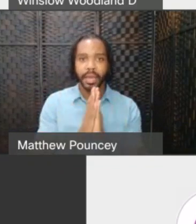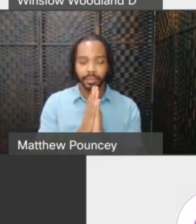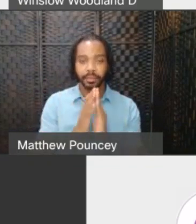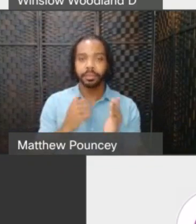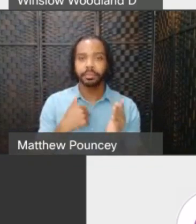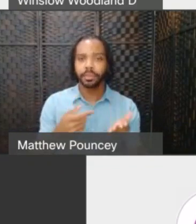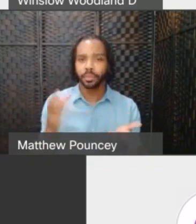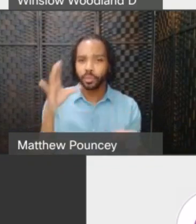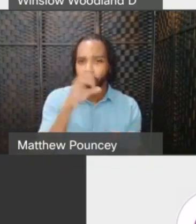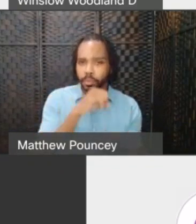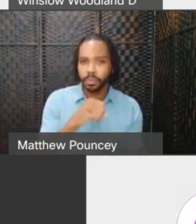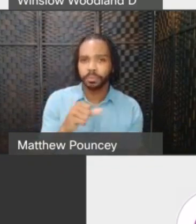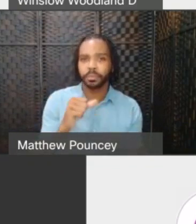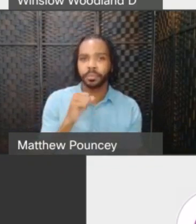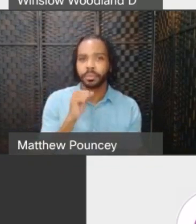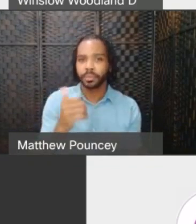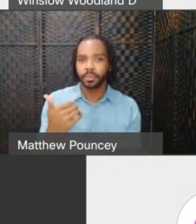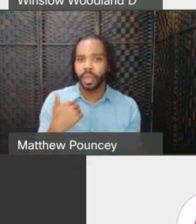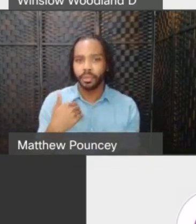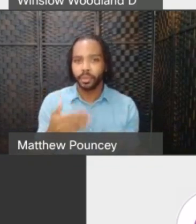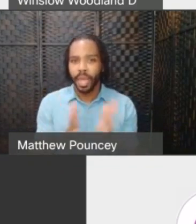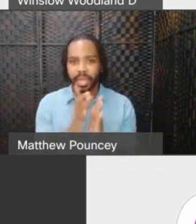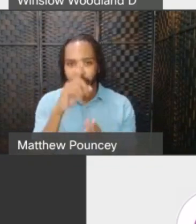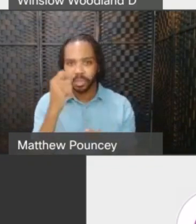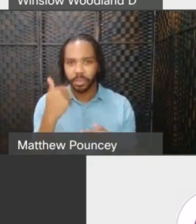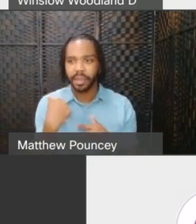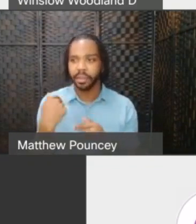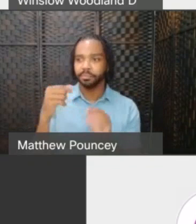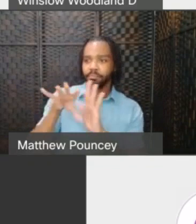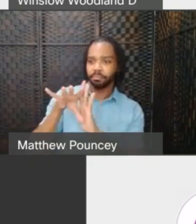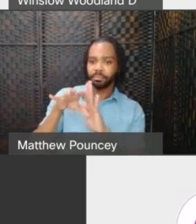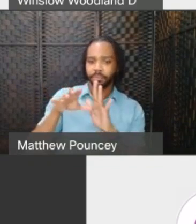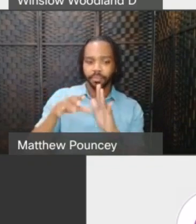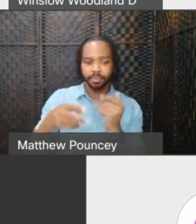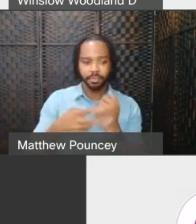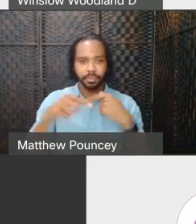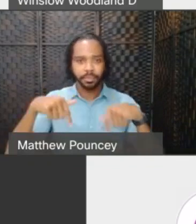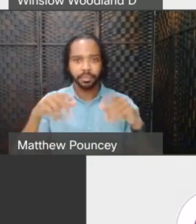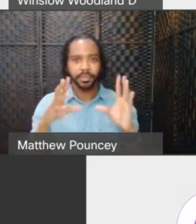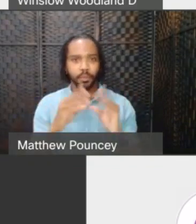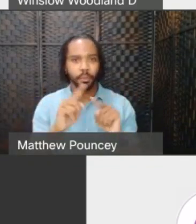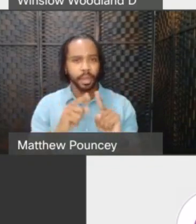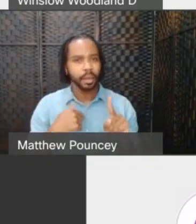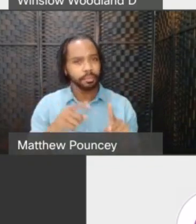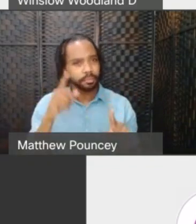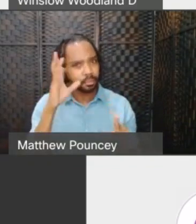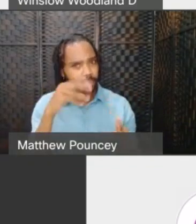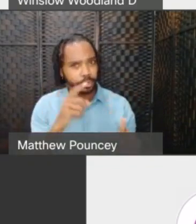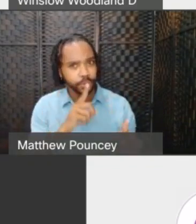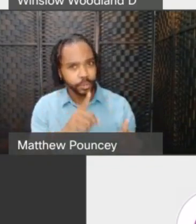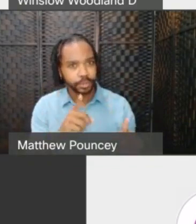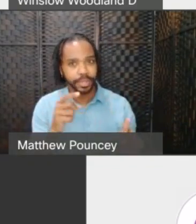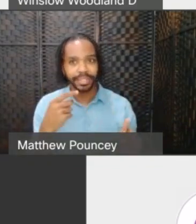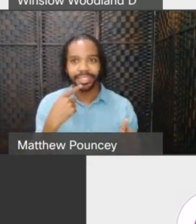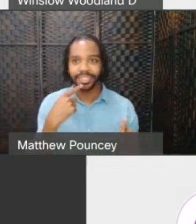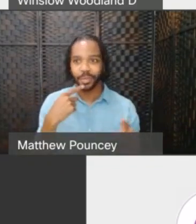have a videotaped recording of the forum, but I'm pretty certain, since it says we're recording